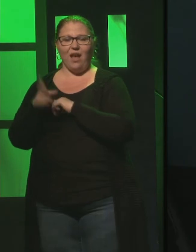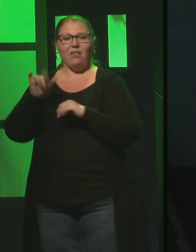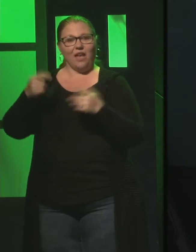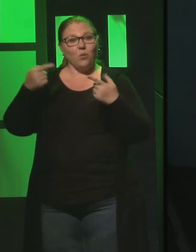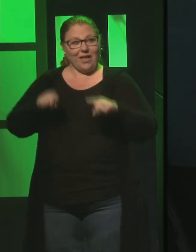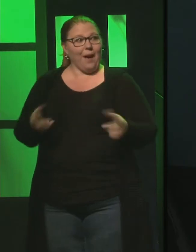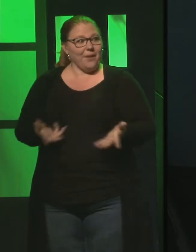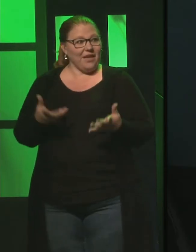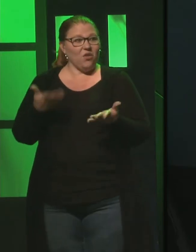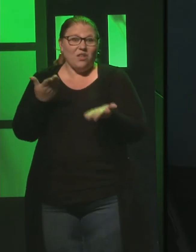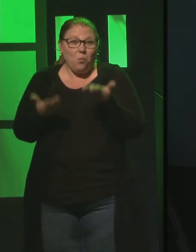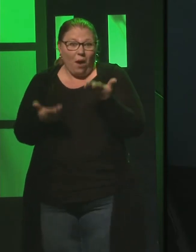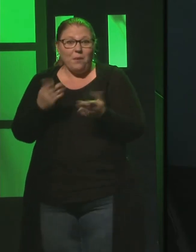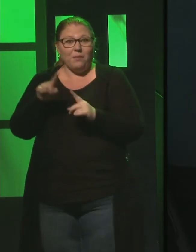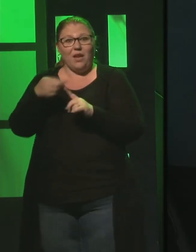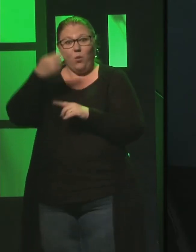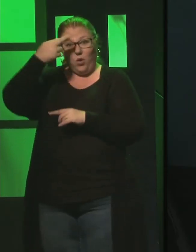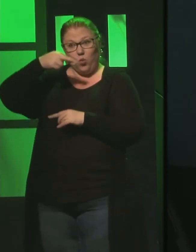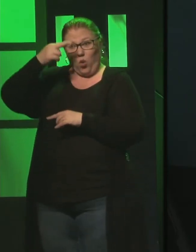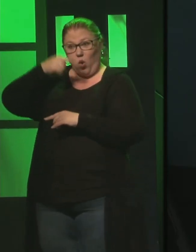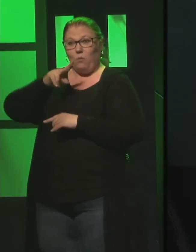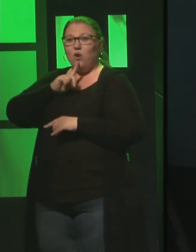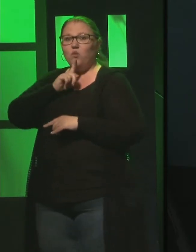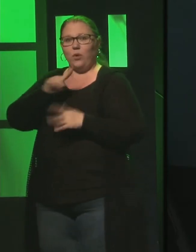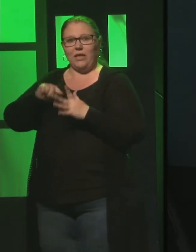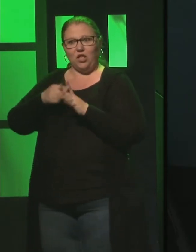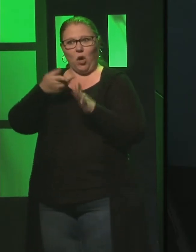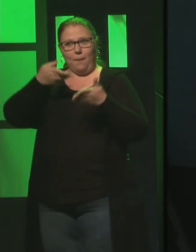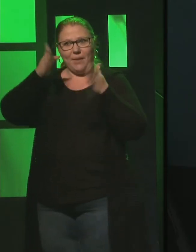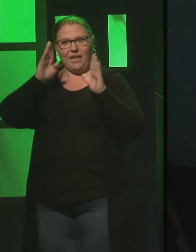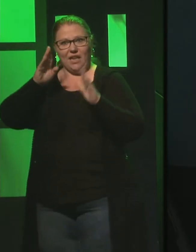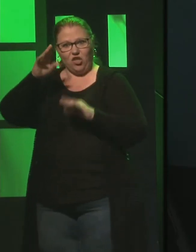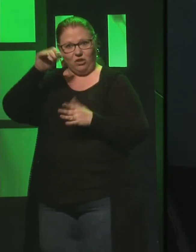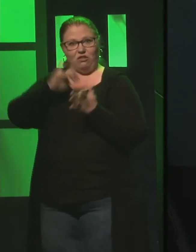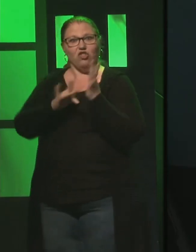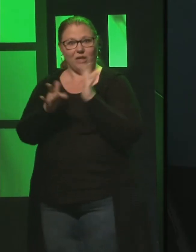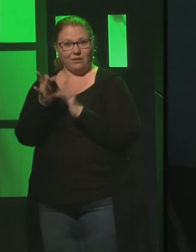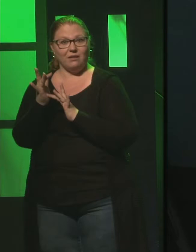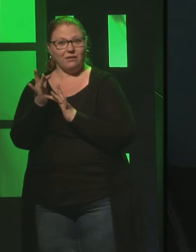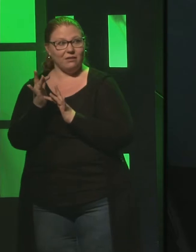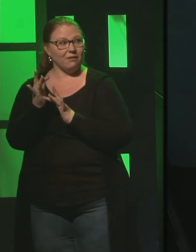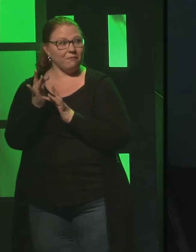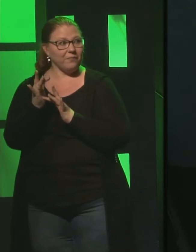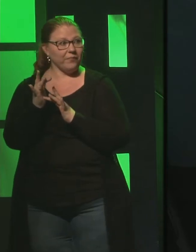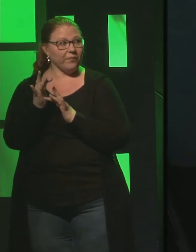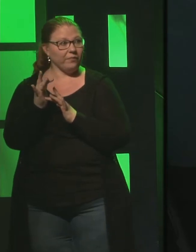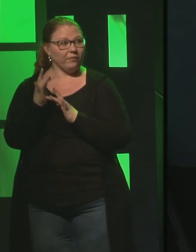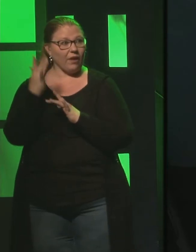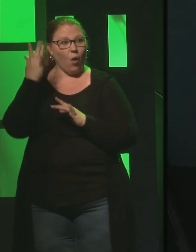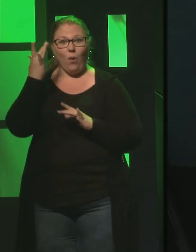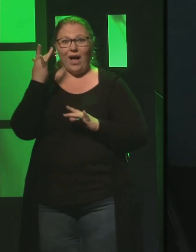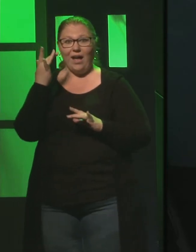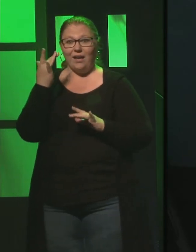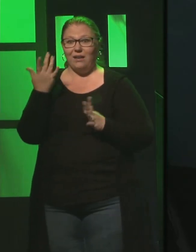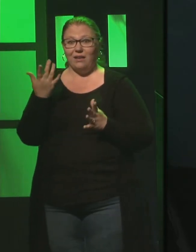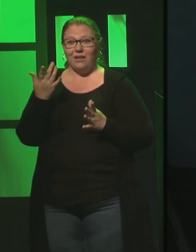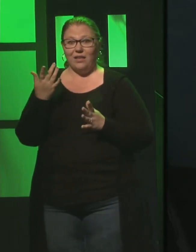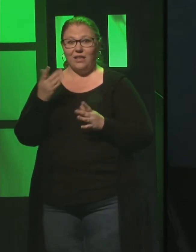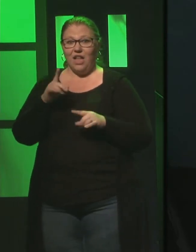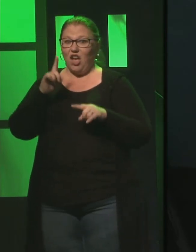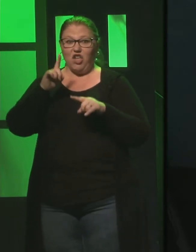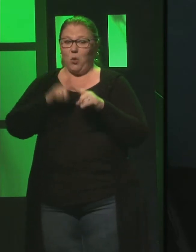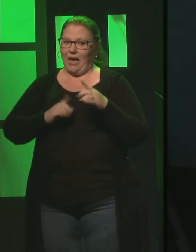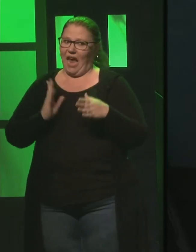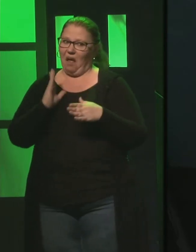happened here. And that's probably when Rome really started to pay attention to this guy, Jesus. Because you don't mess with